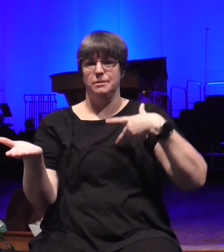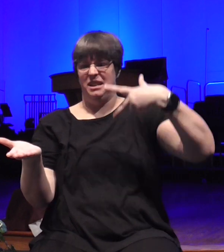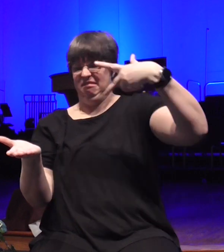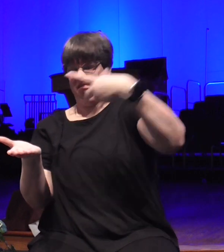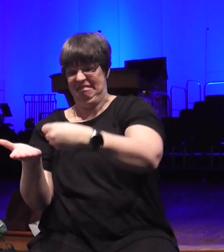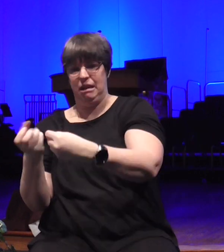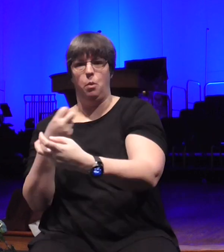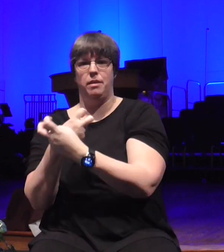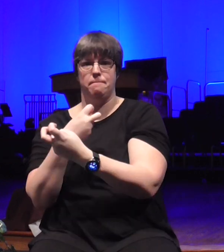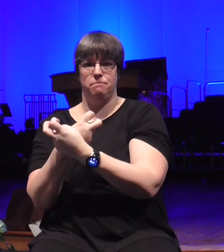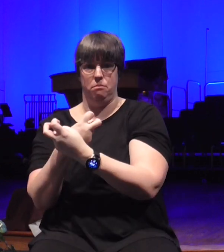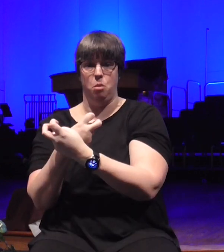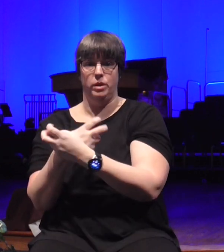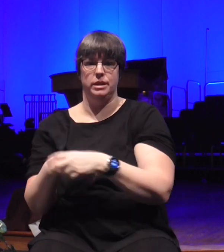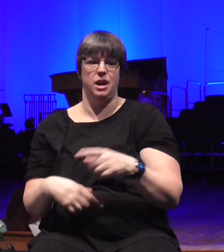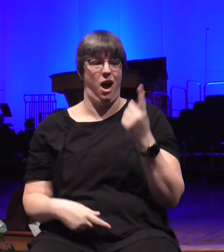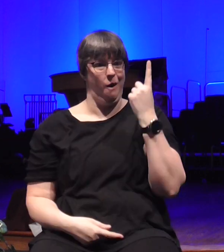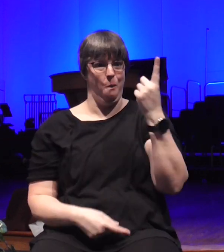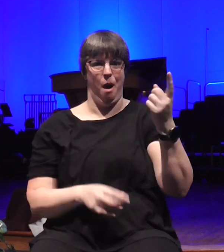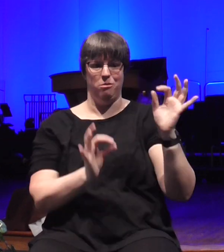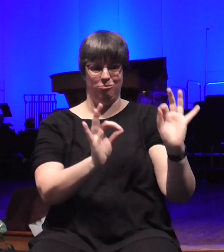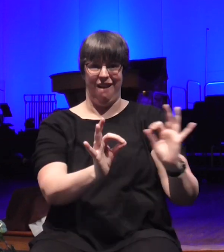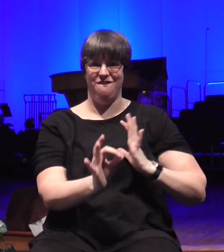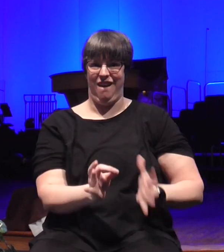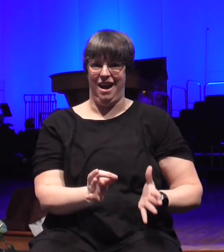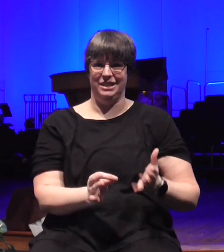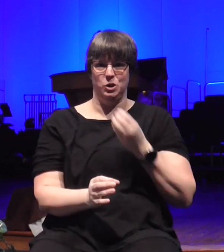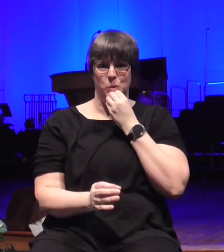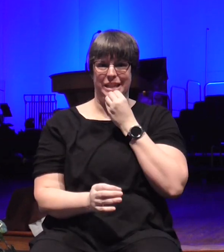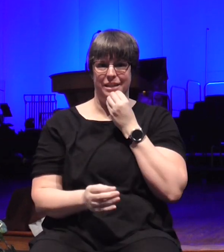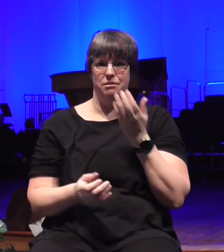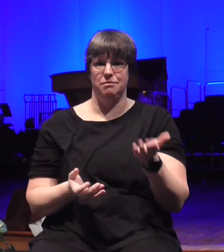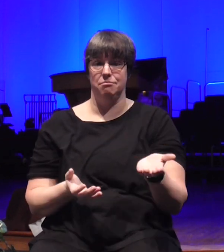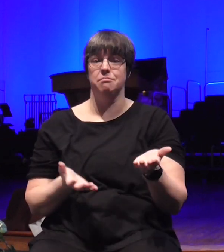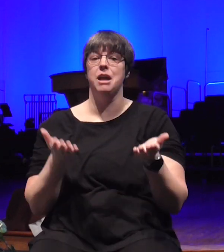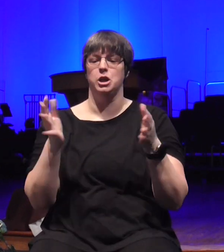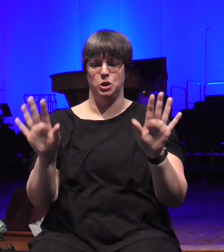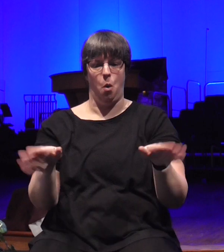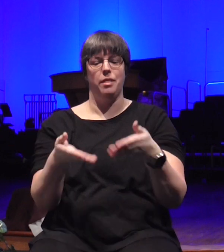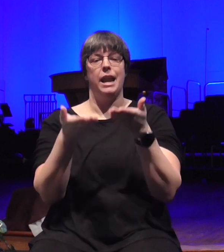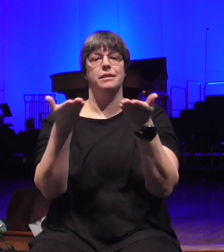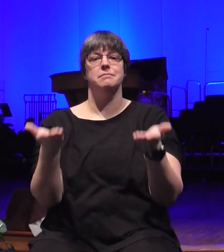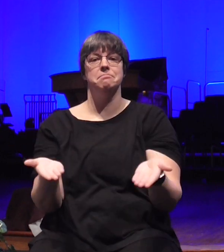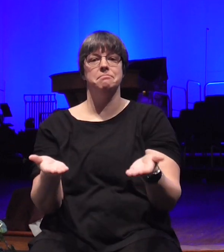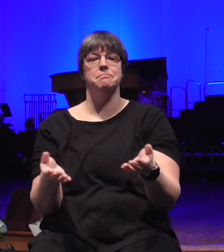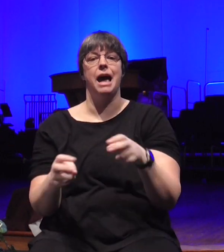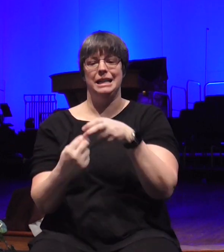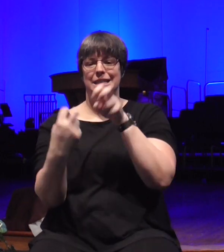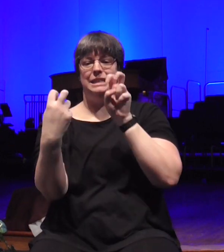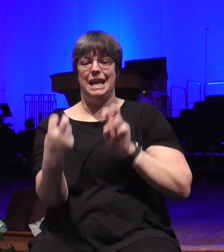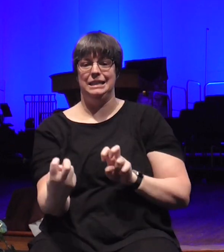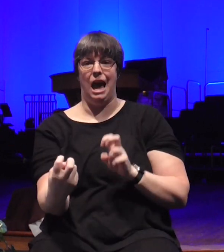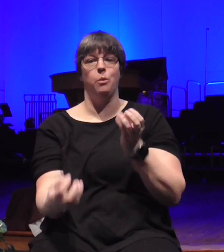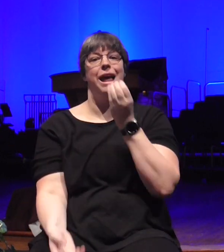The other is perfectly good eating. And so he said, "So, my dear Bismarck, let us sit down and dine together."